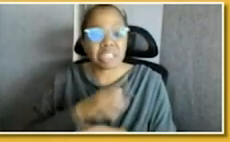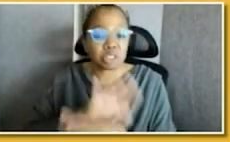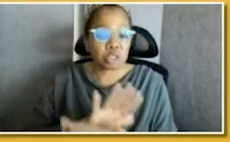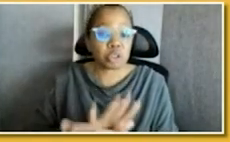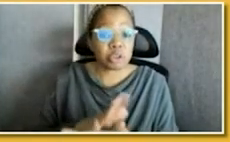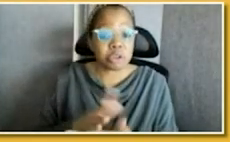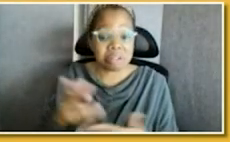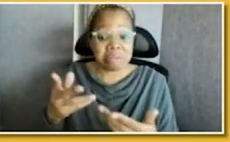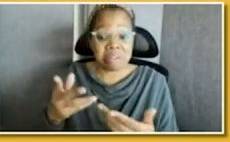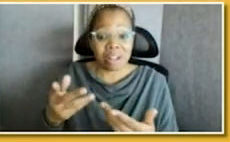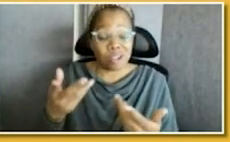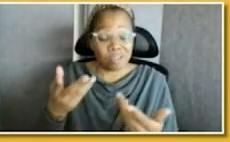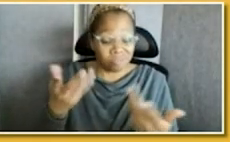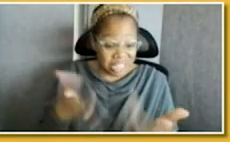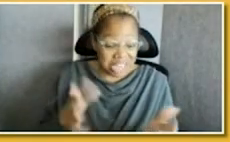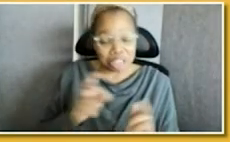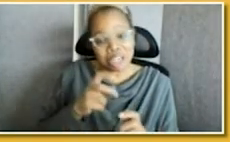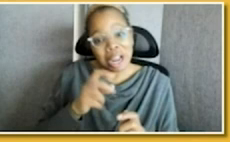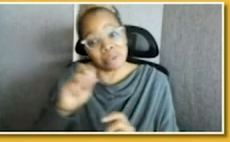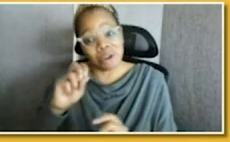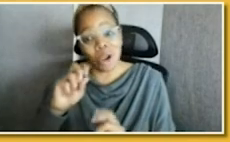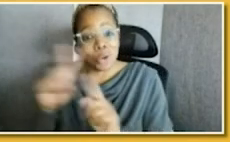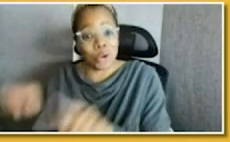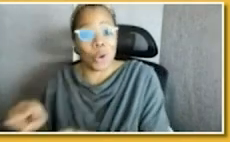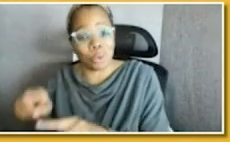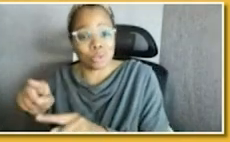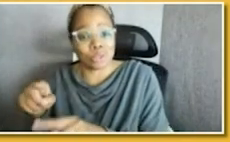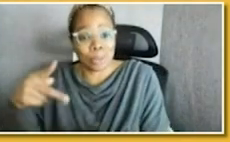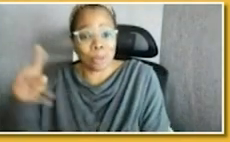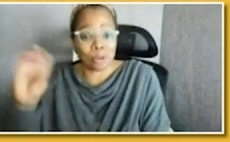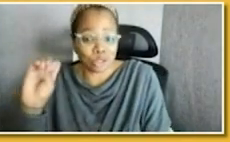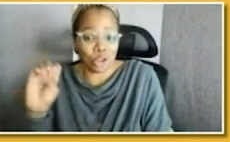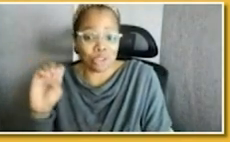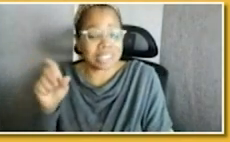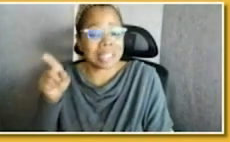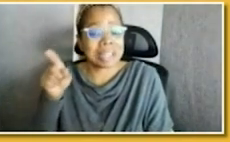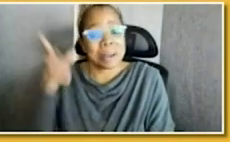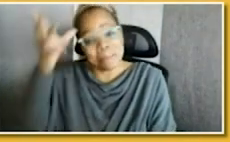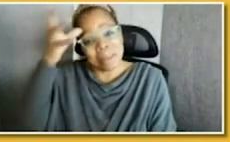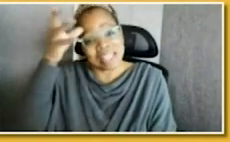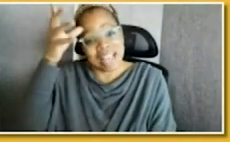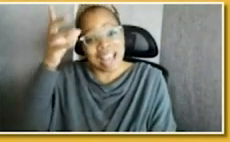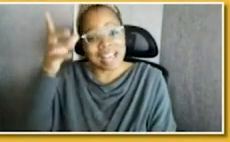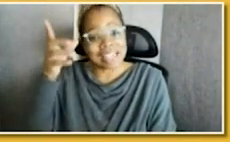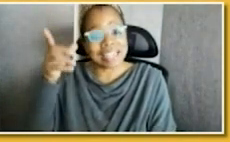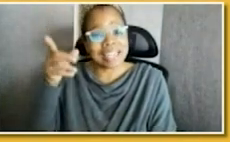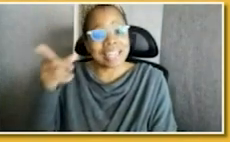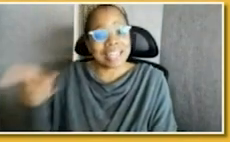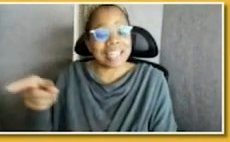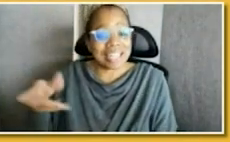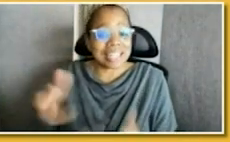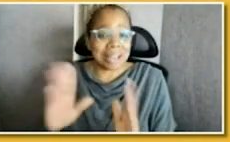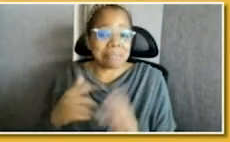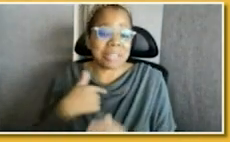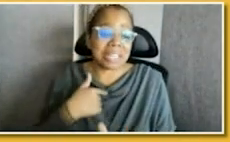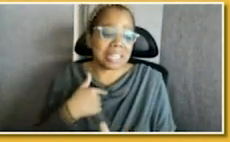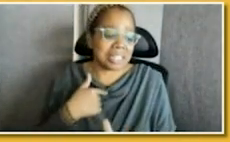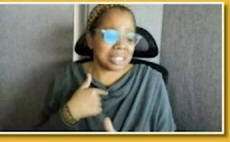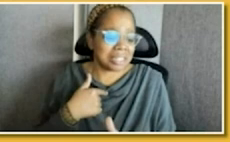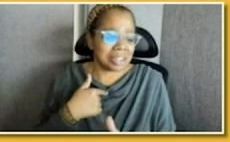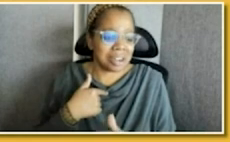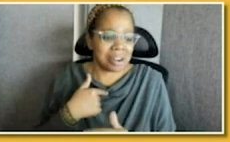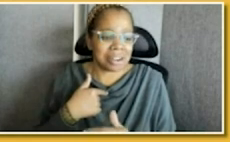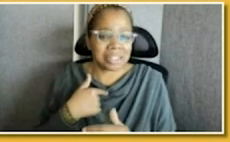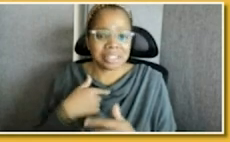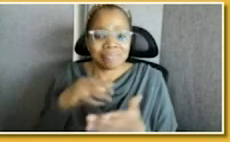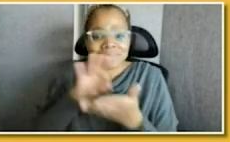post office. He would let me, you know, I'd mention it in the movie, but he would let me sell, count change for customers